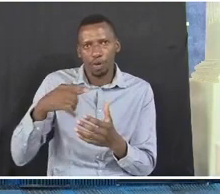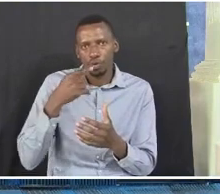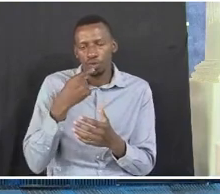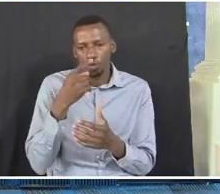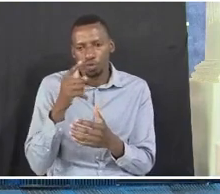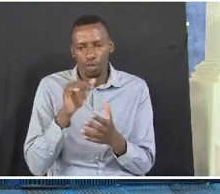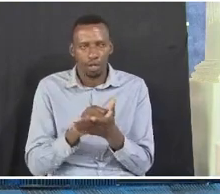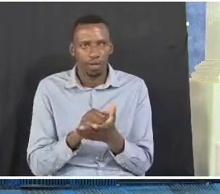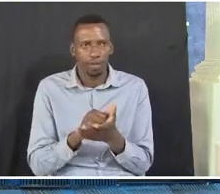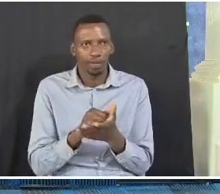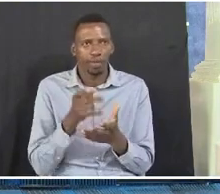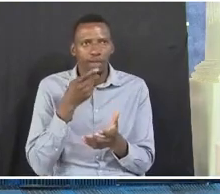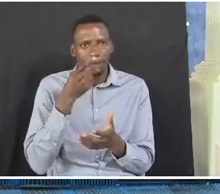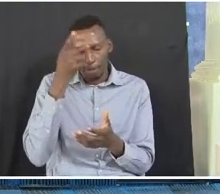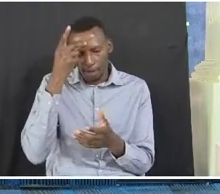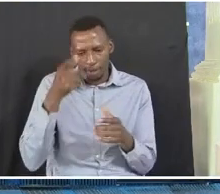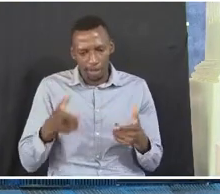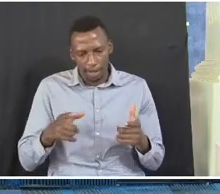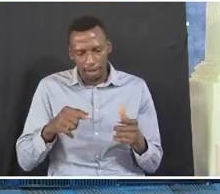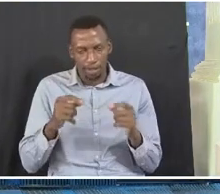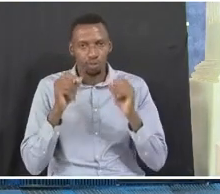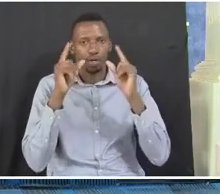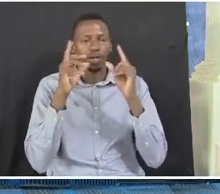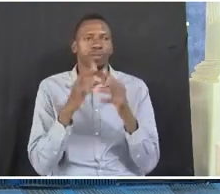let's wake up.